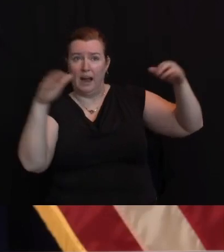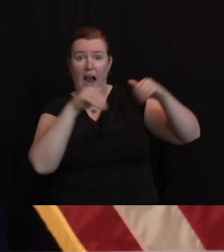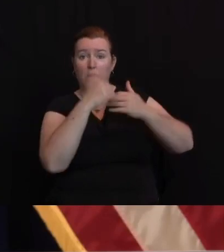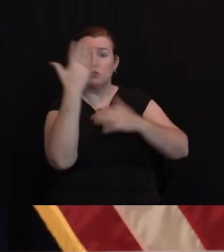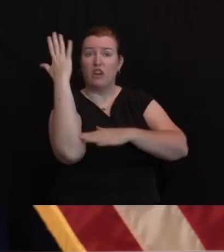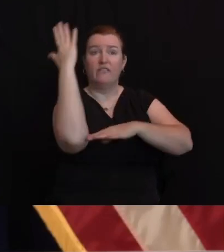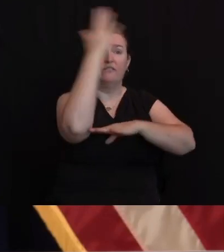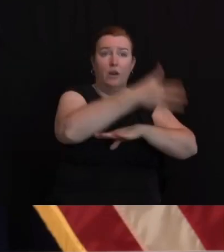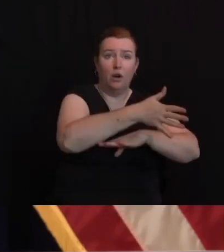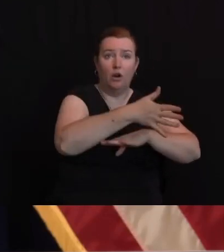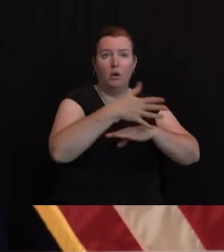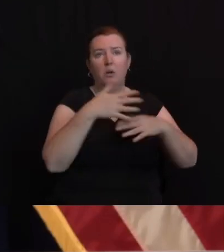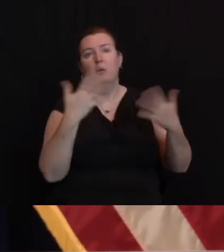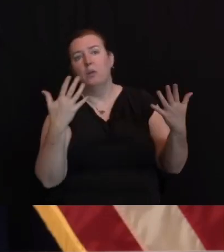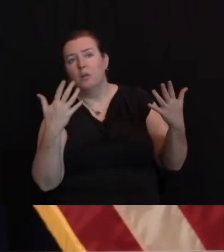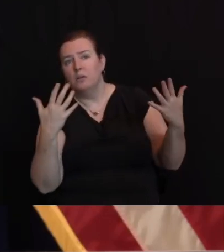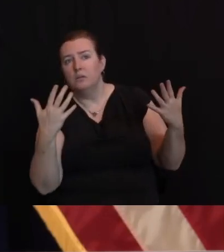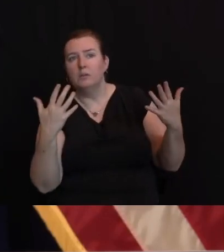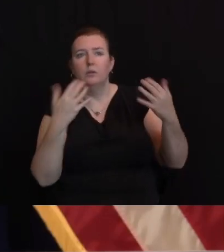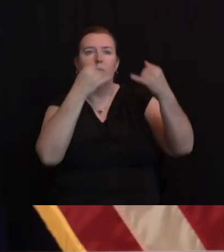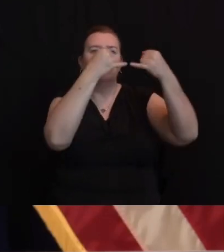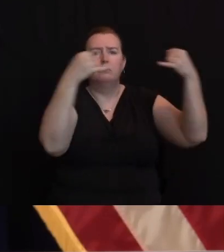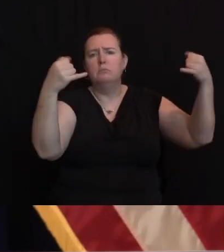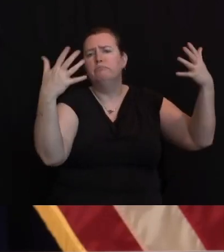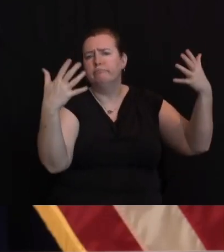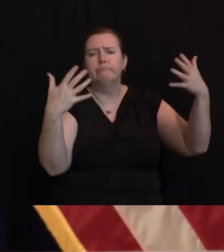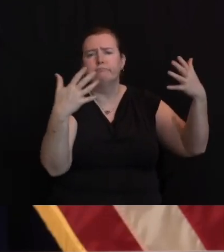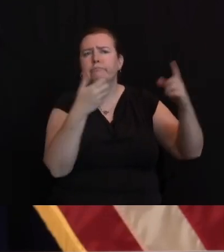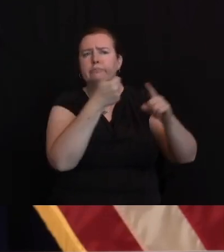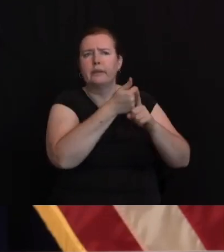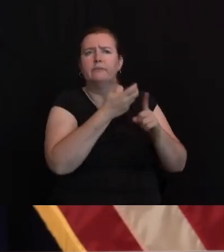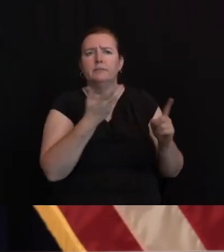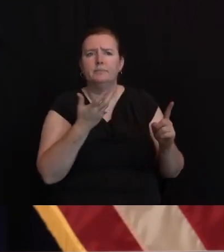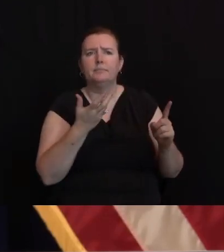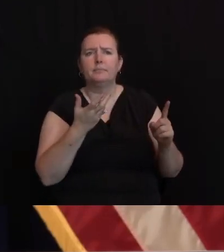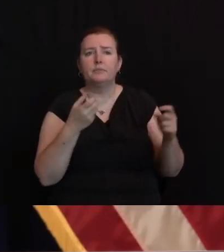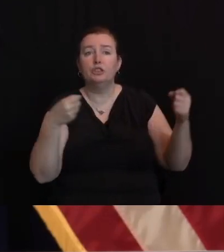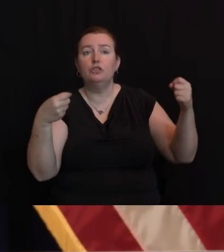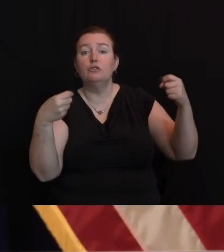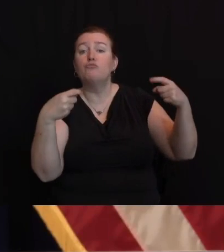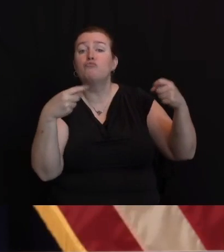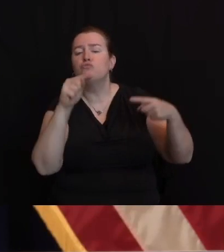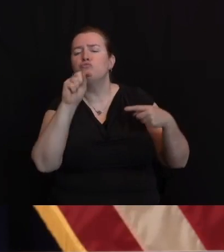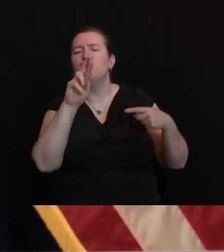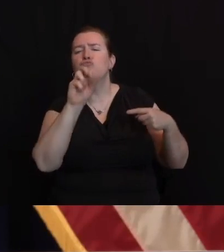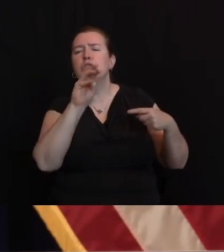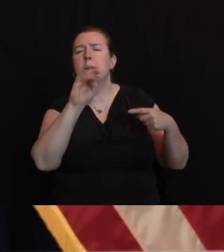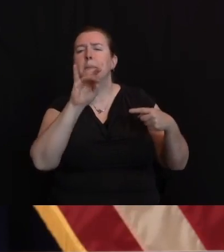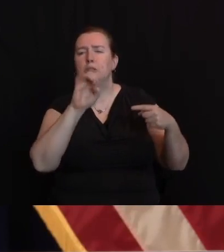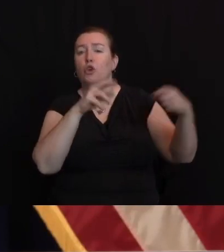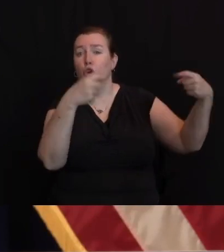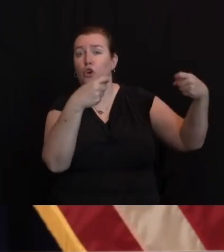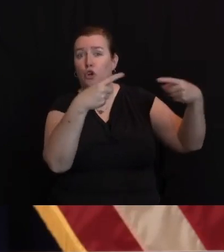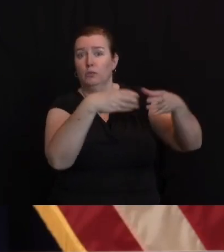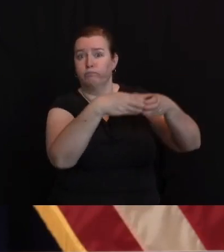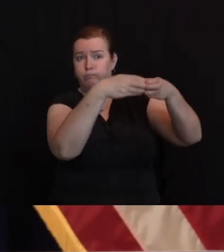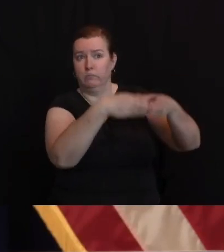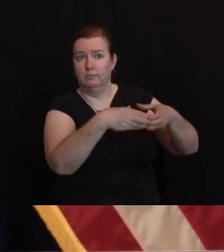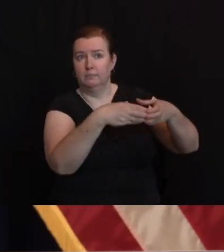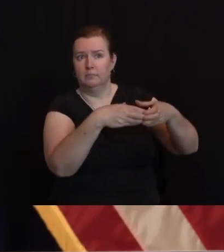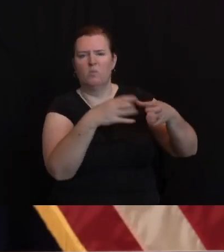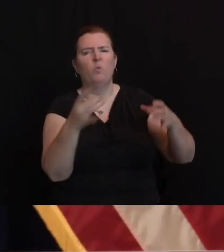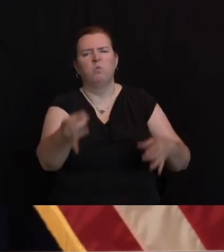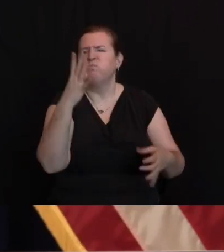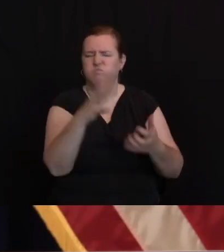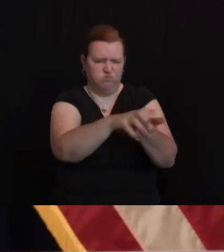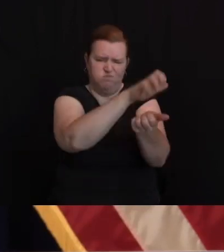and wires coming down, the transmission system has also been damaged considerably.